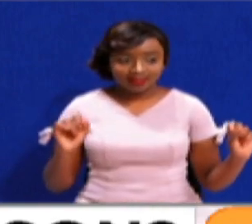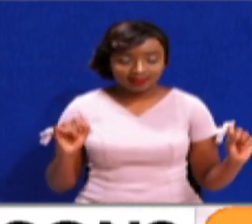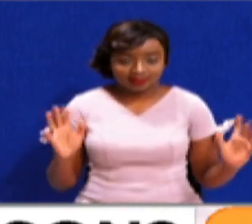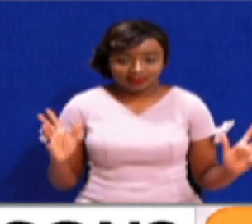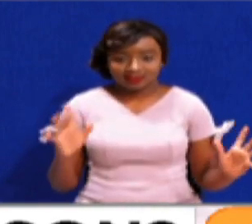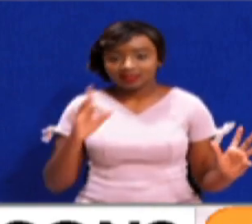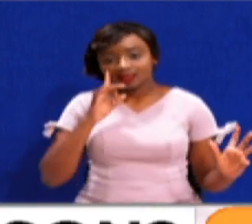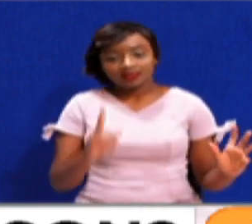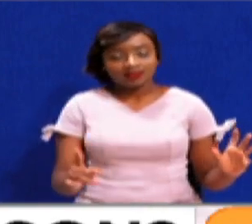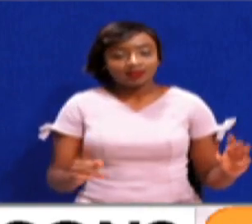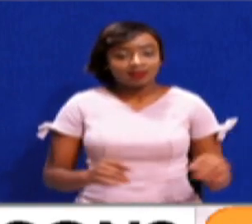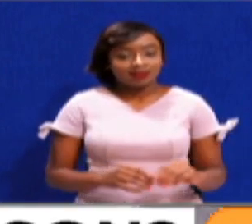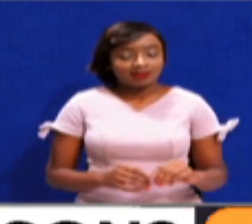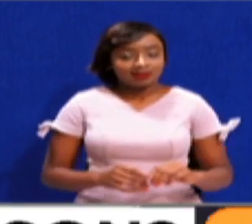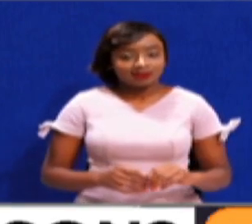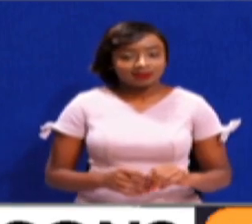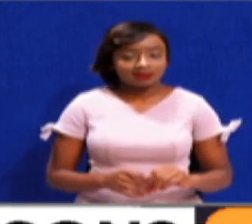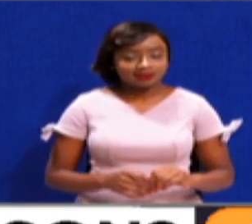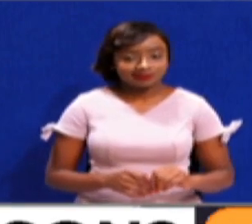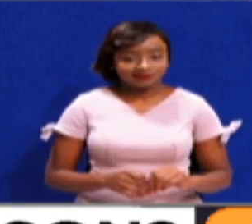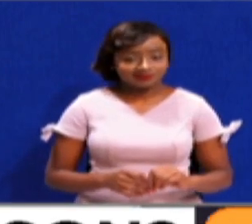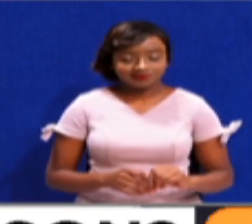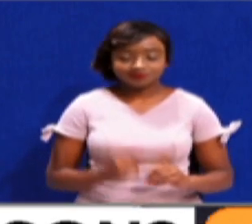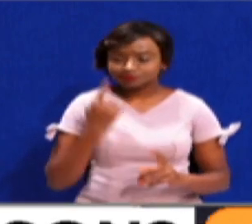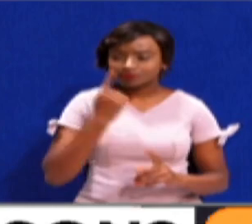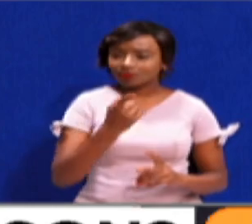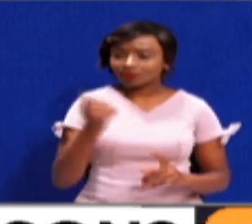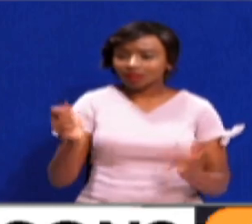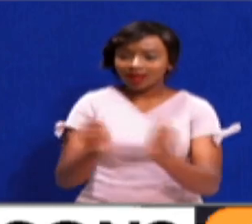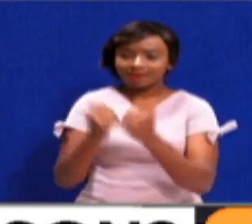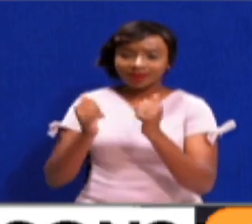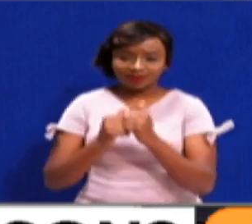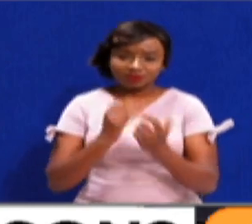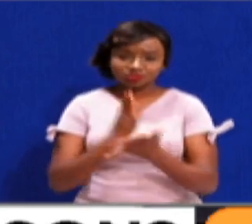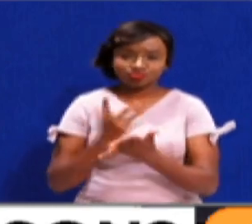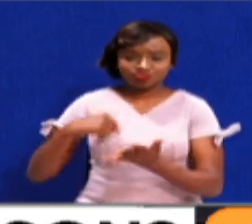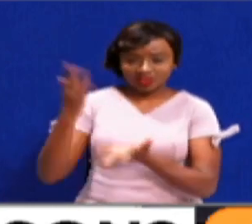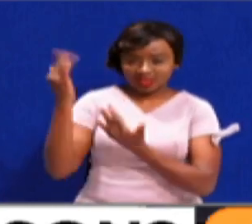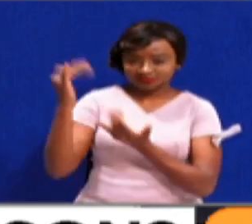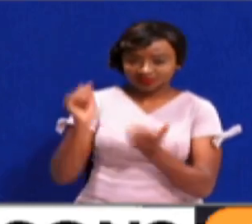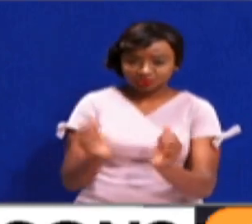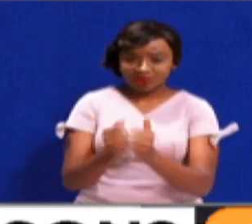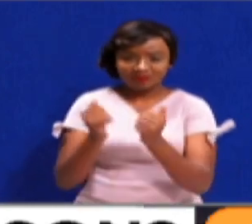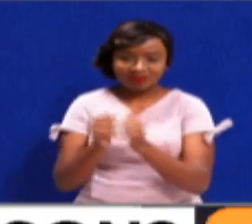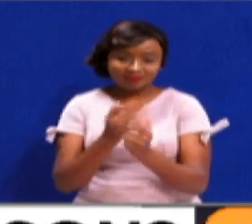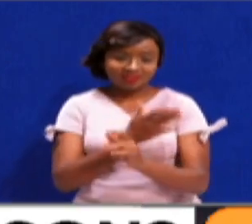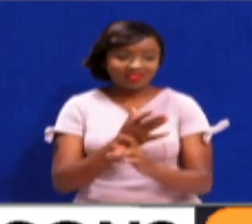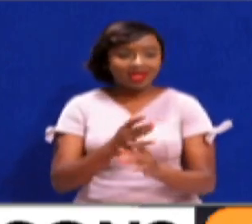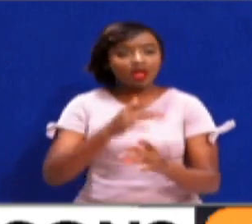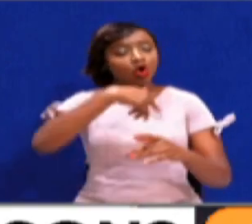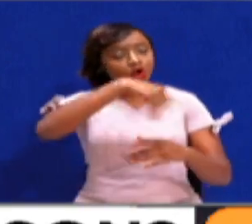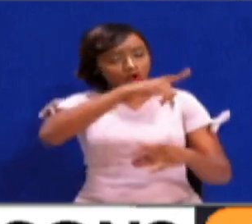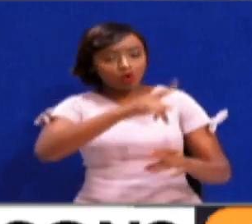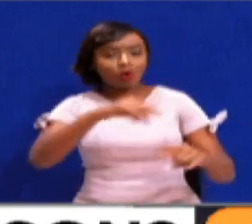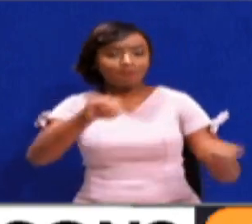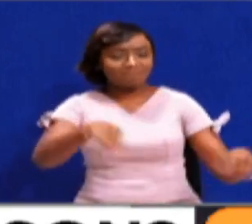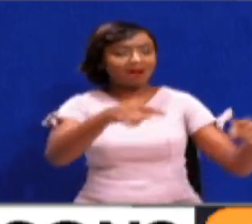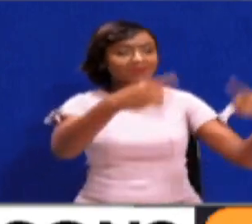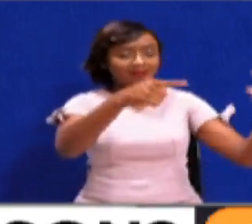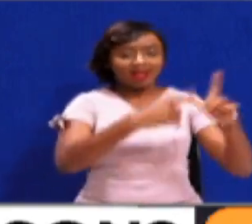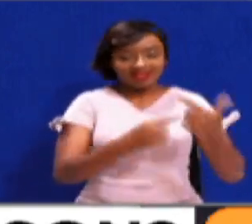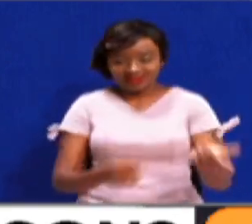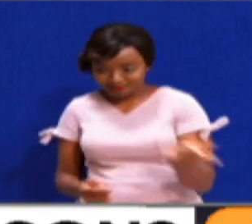Yeah, so I mean, surely those were some of the things that I would have hoped to happen behind the scenes. You know, mwende uko nje mchapane